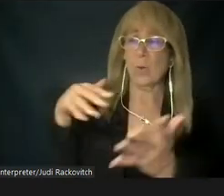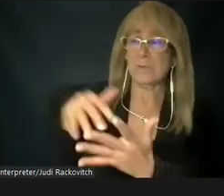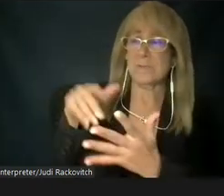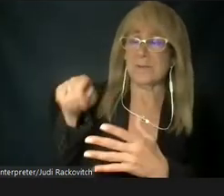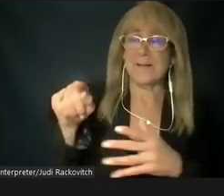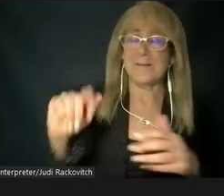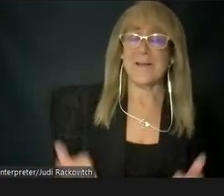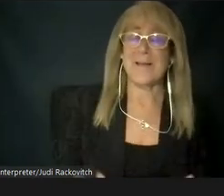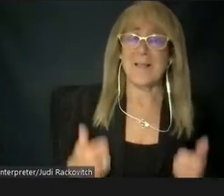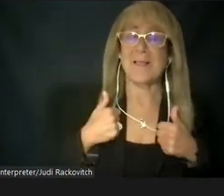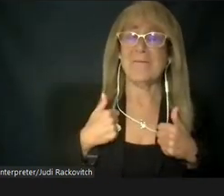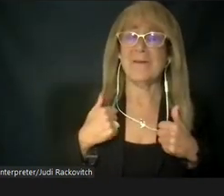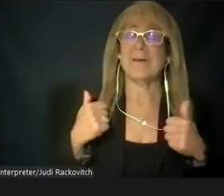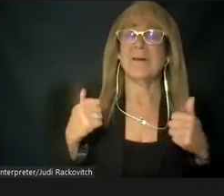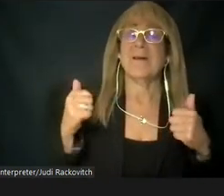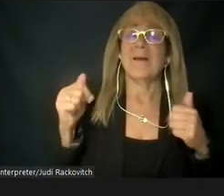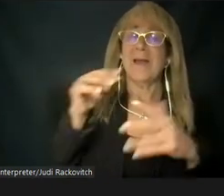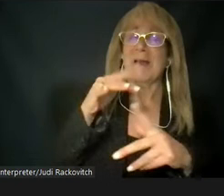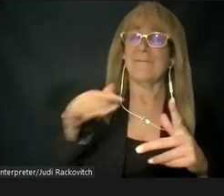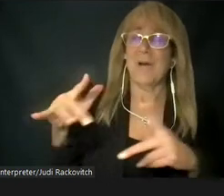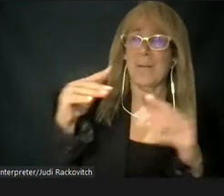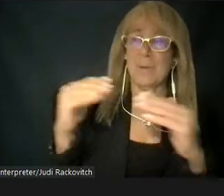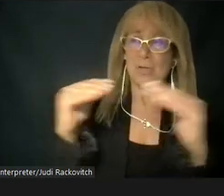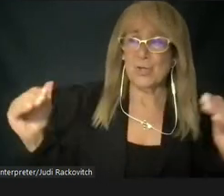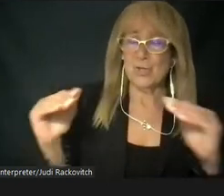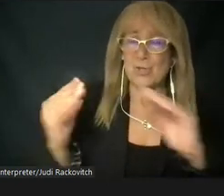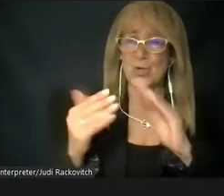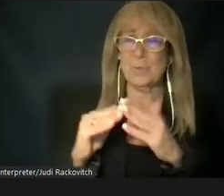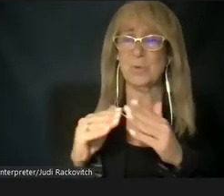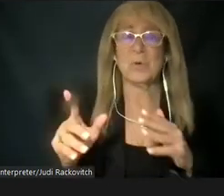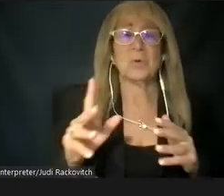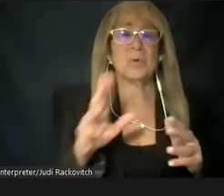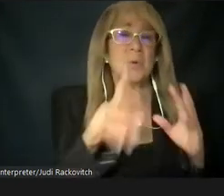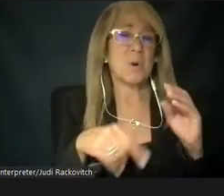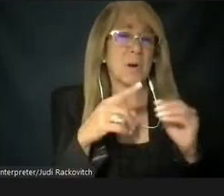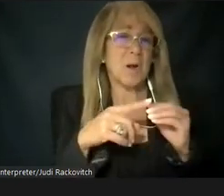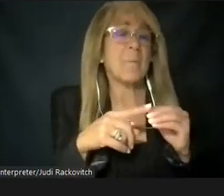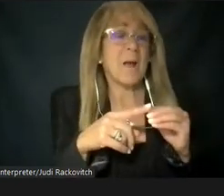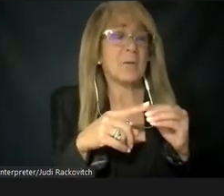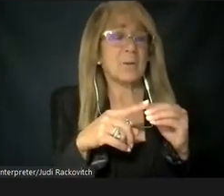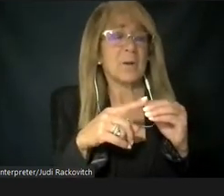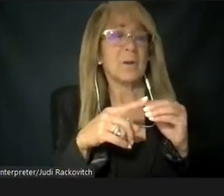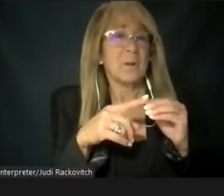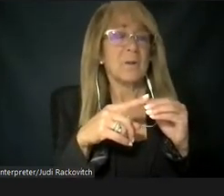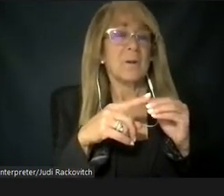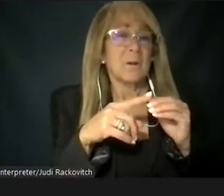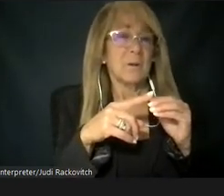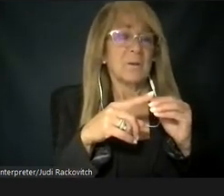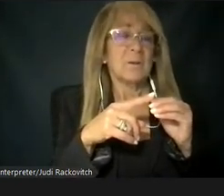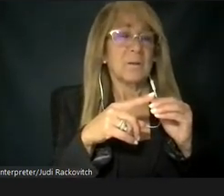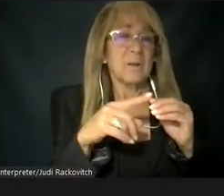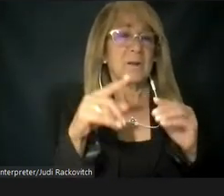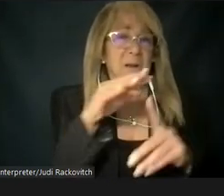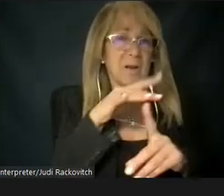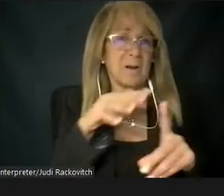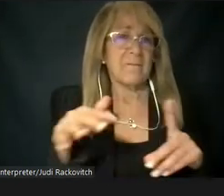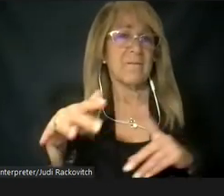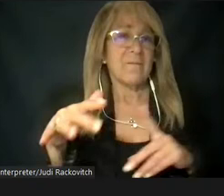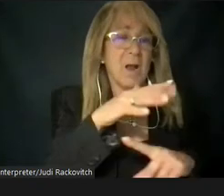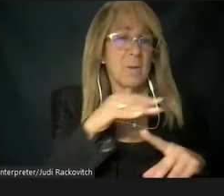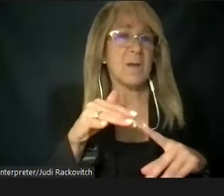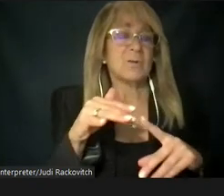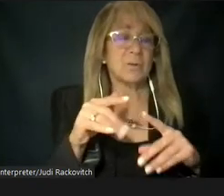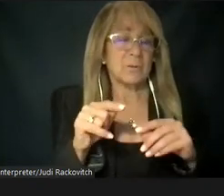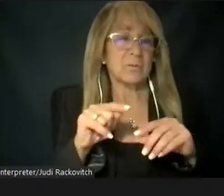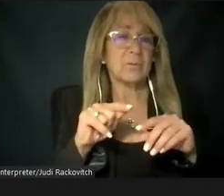justice communities, we're going to spend some time walking you through the federal requirements to address environmental justice and some of the tools we'll be using to engage with